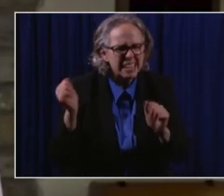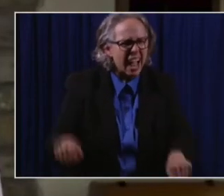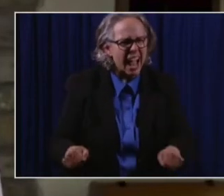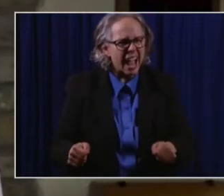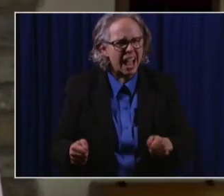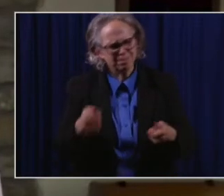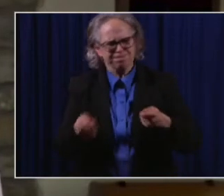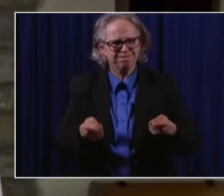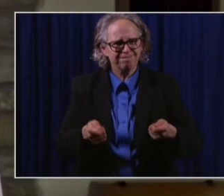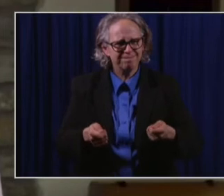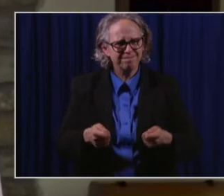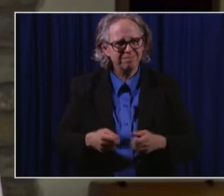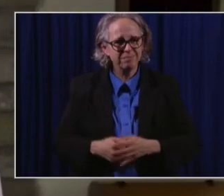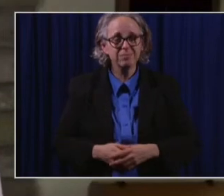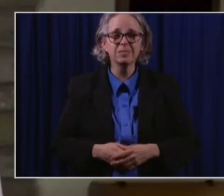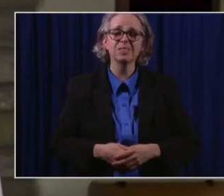Urban